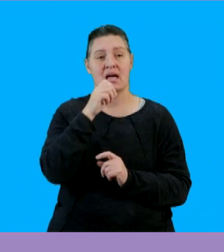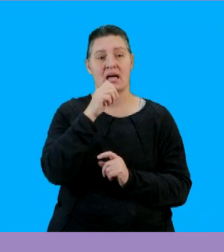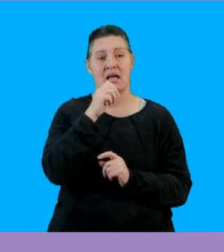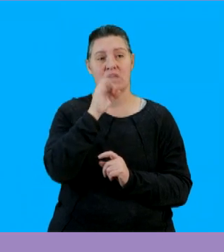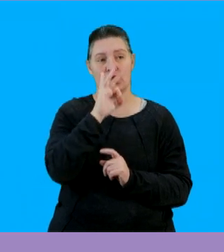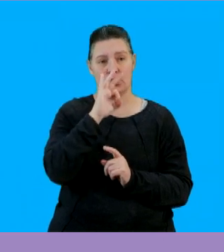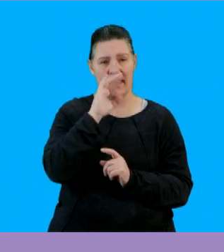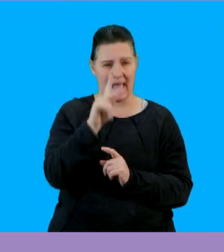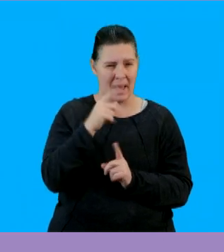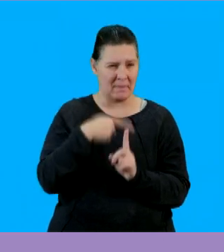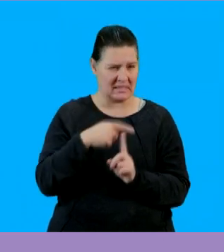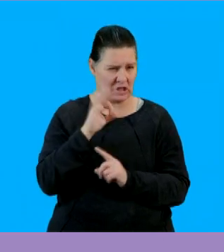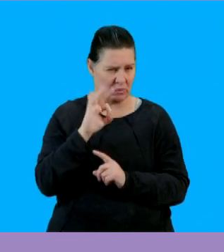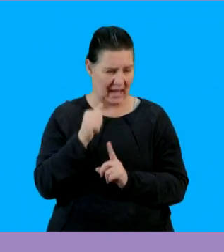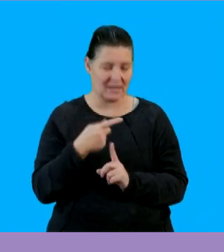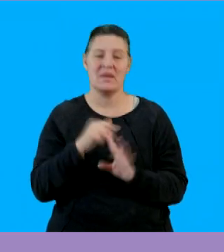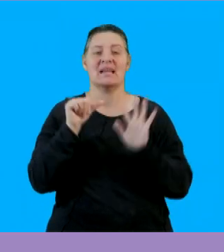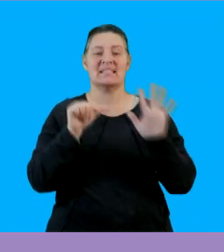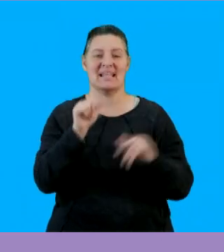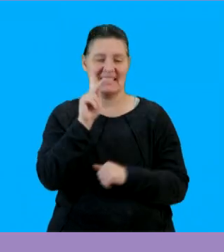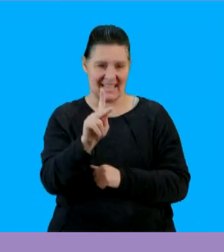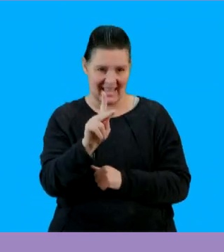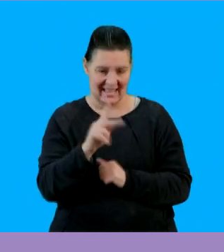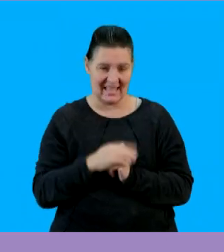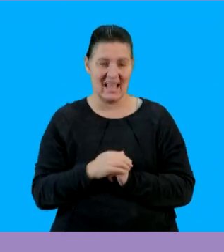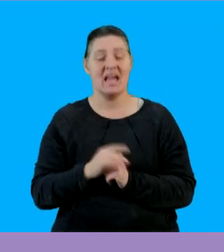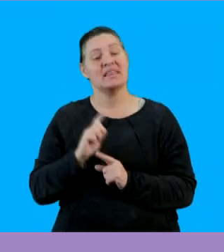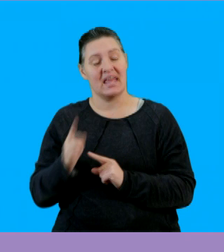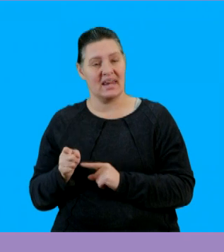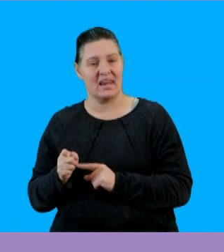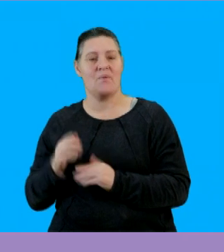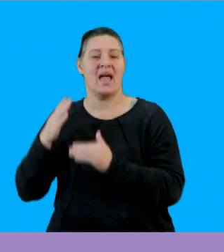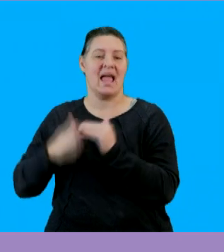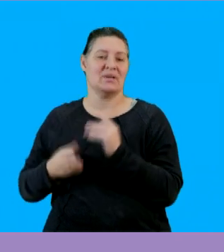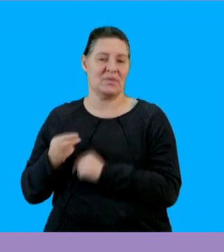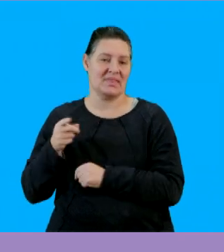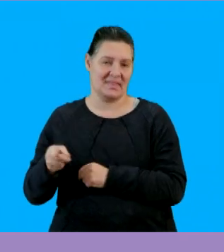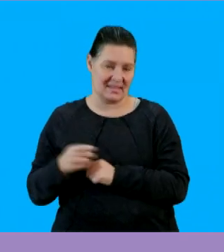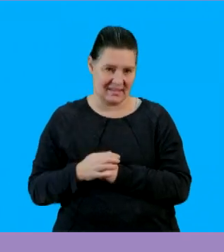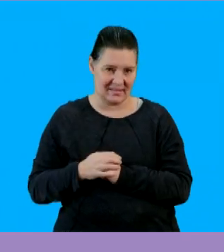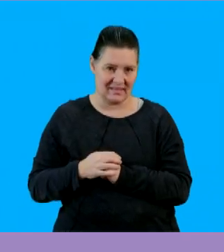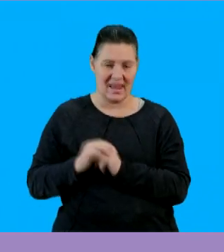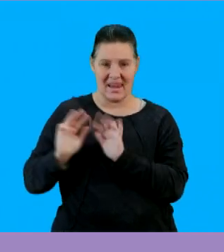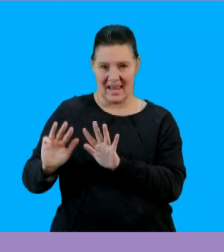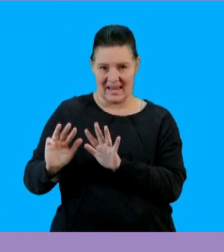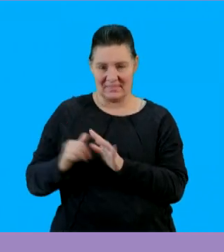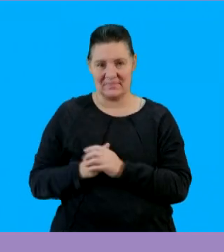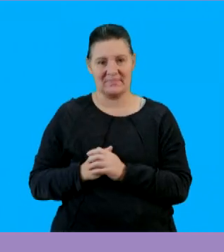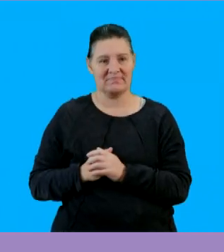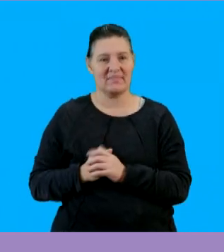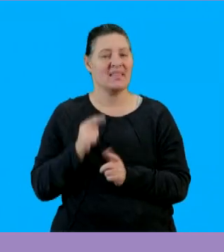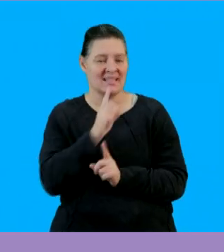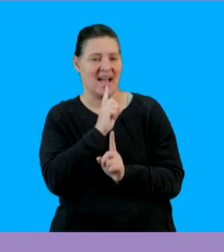6k? What is 3k plus 3k? That is going to be 6k, and then we end off with